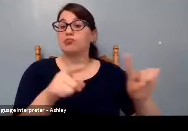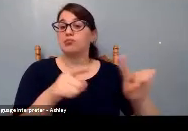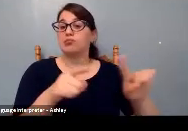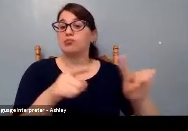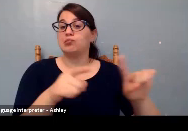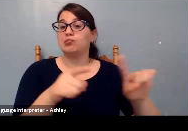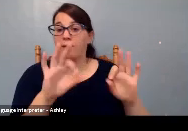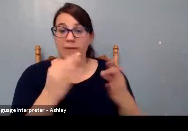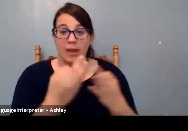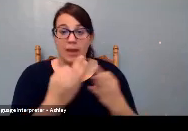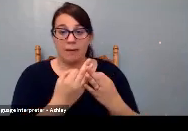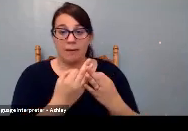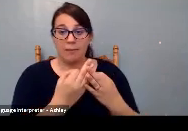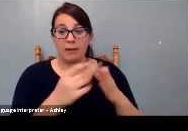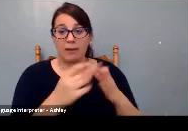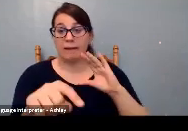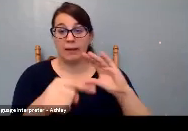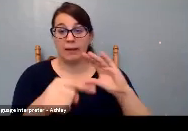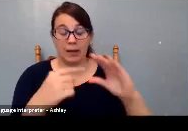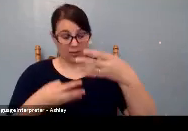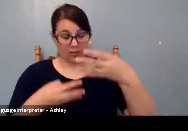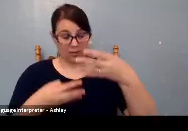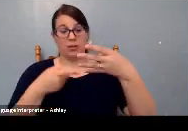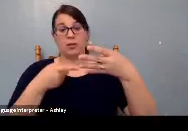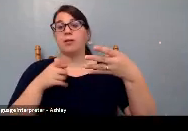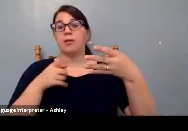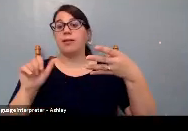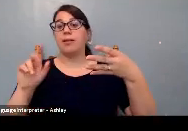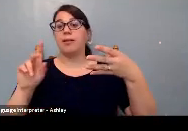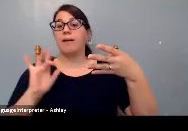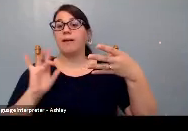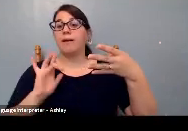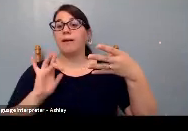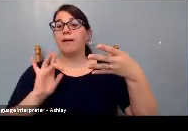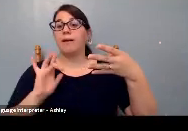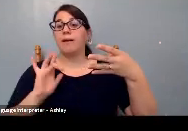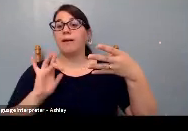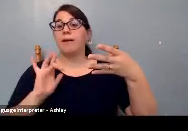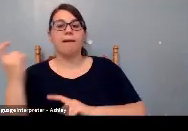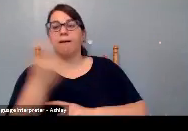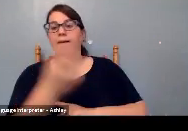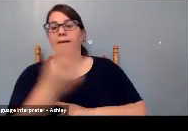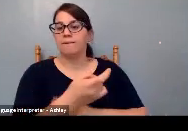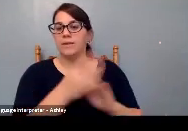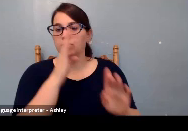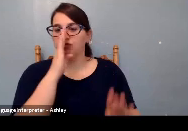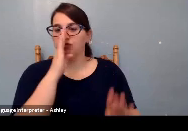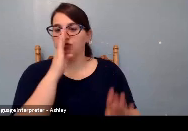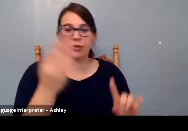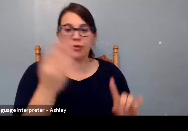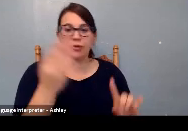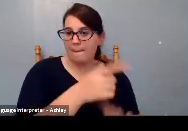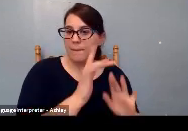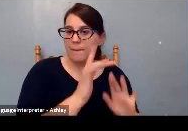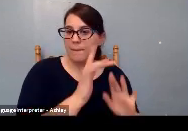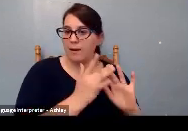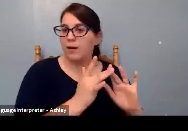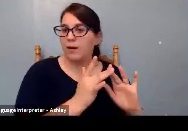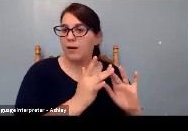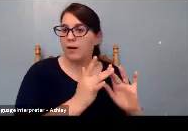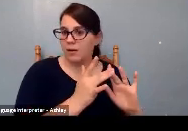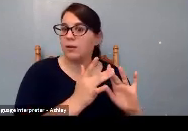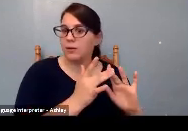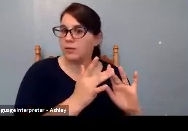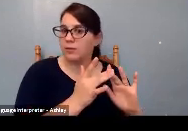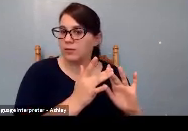friends receive that email, it's going to include a link to where they can make a contribution online, and the contribution goes directly